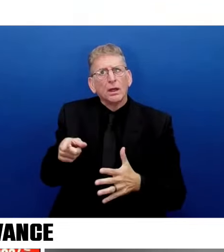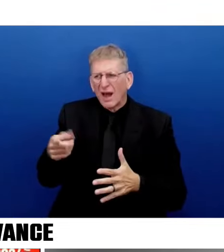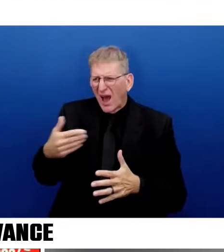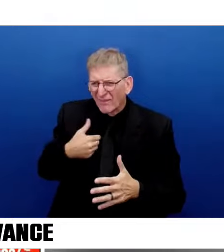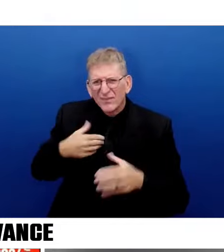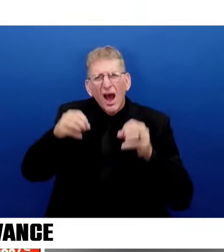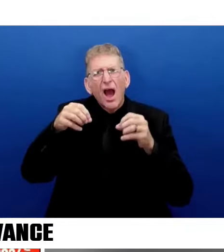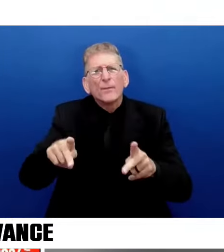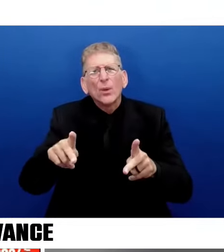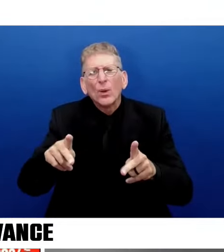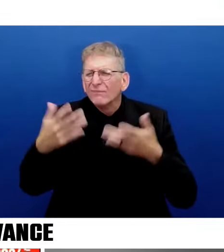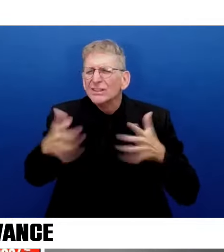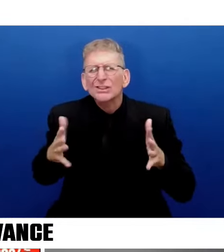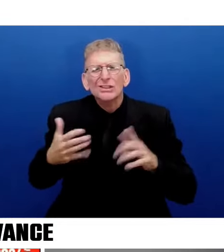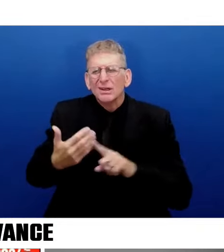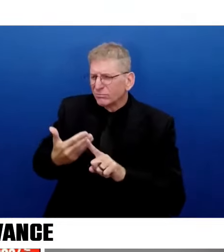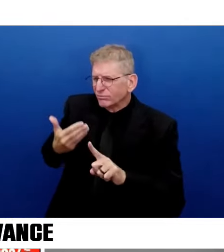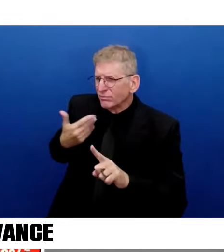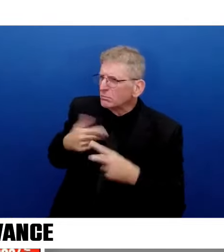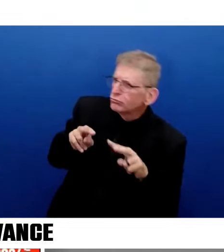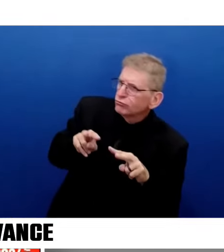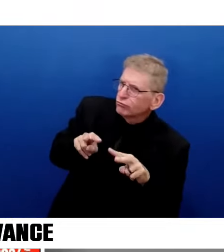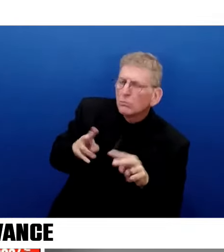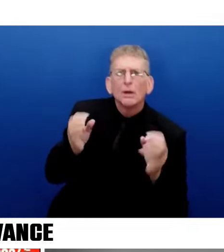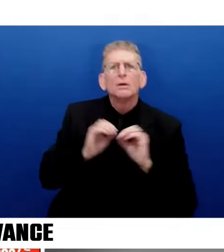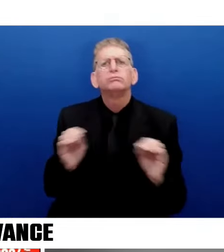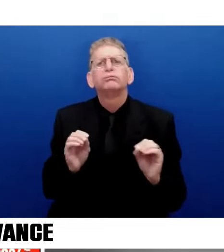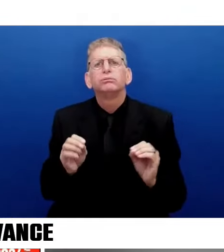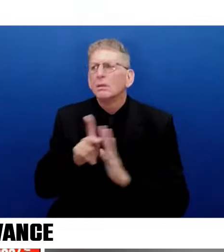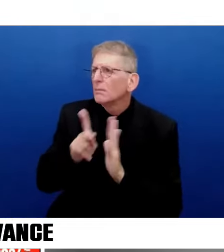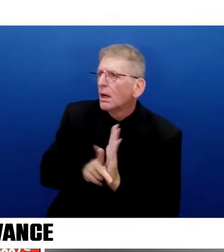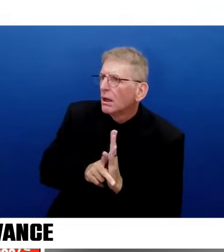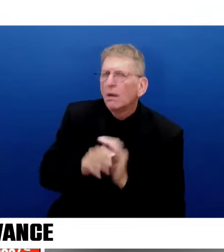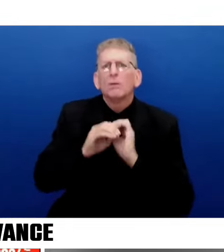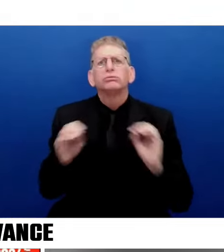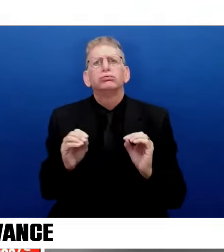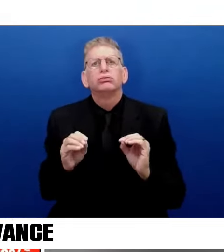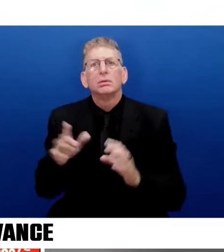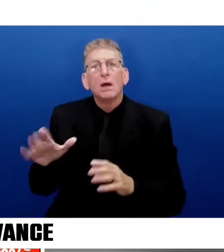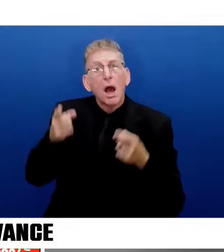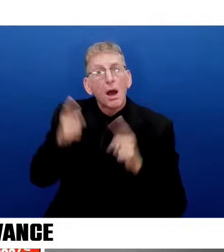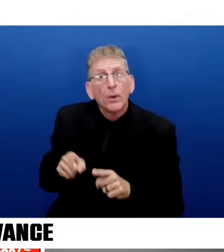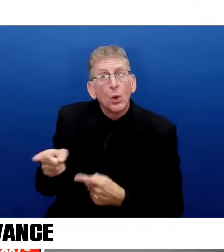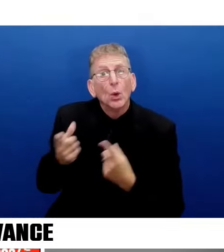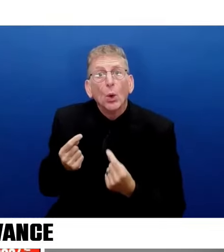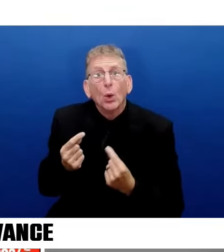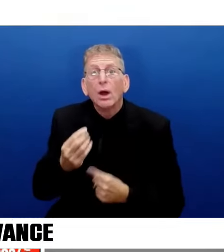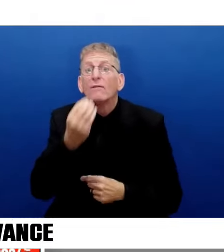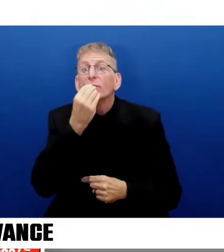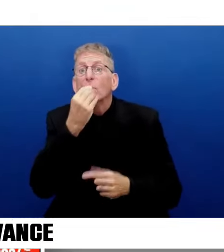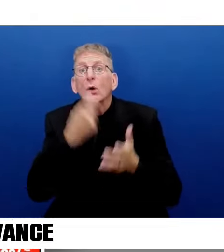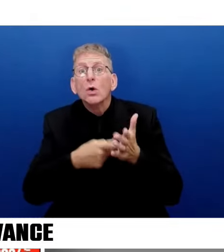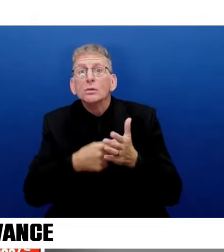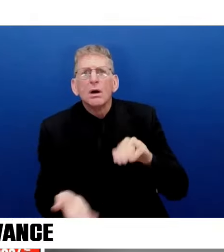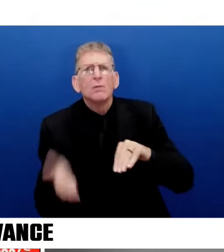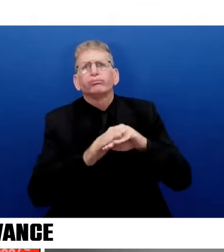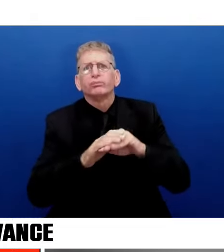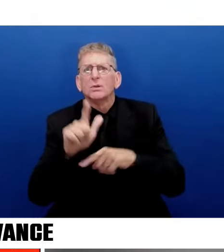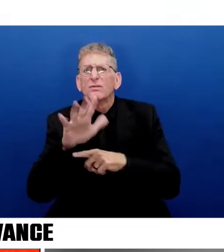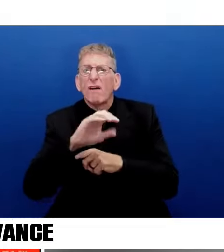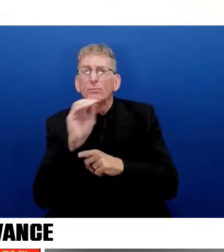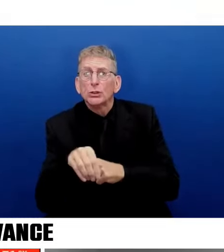done instead is drive the cost of food higher by 25%, drive the cost of housing higher by about